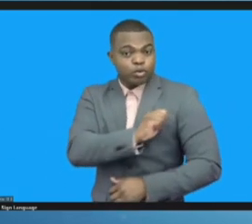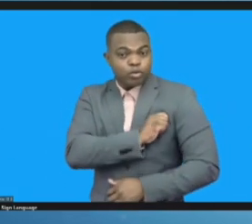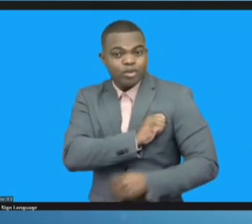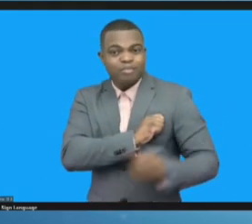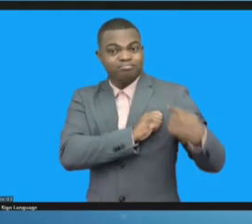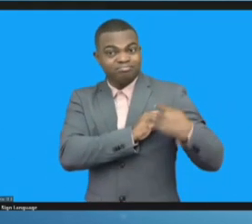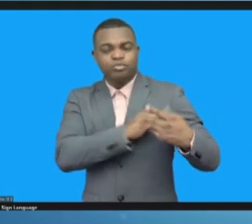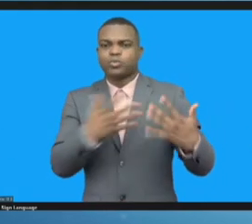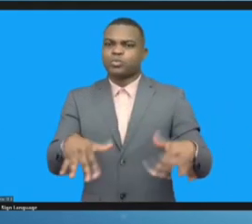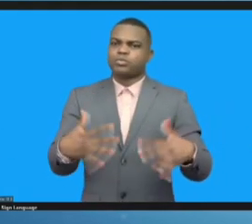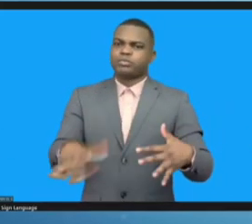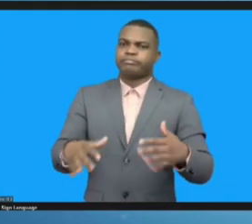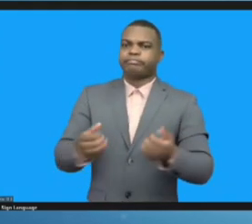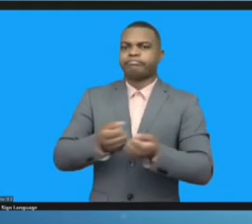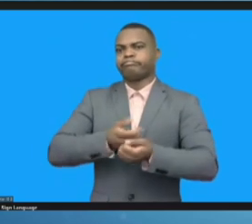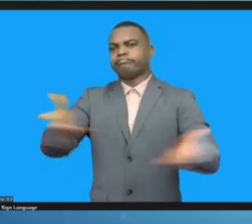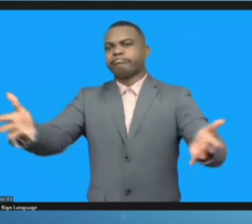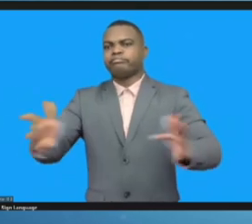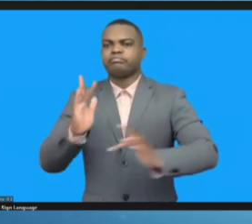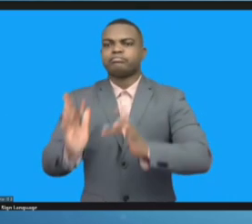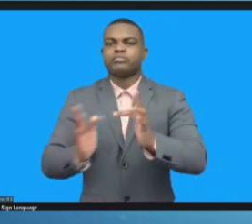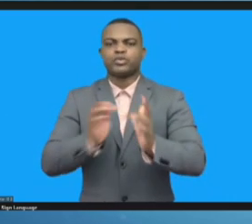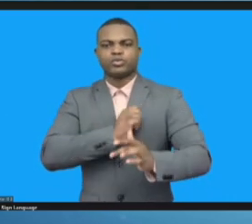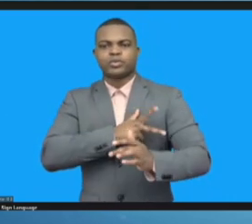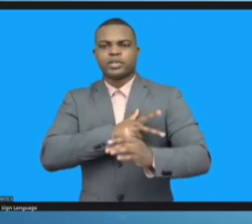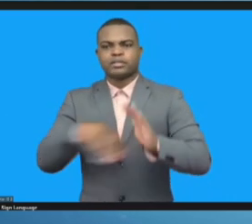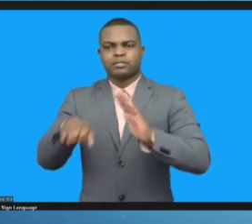2021, Novice has reached